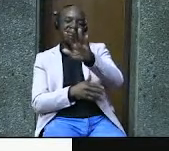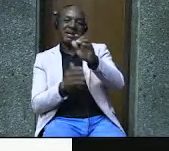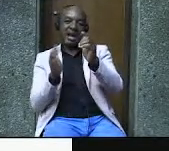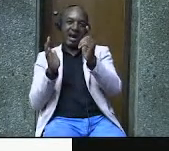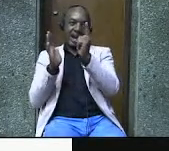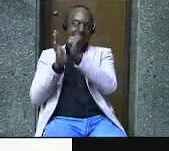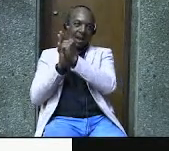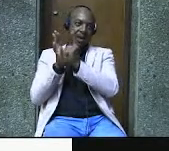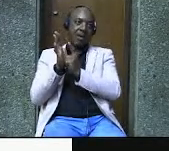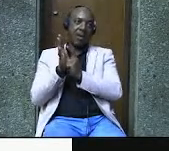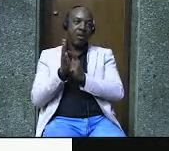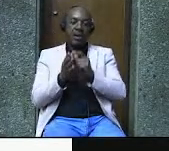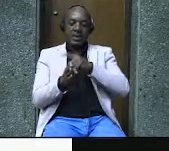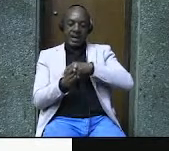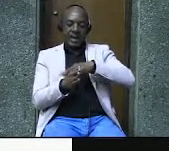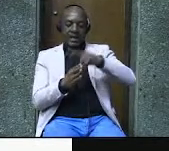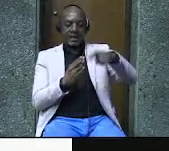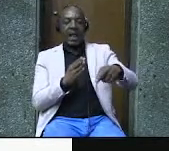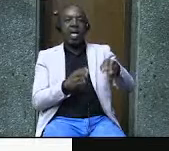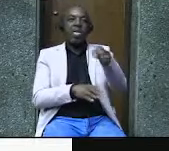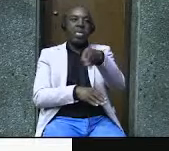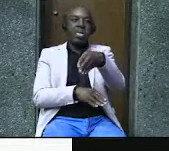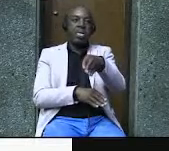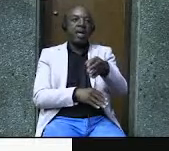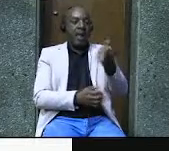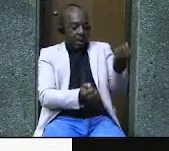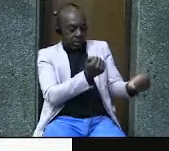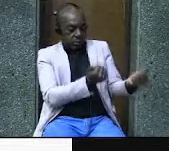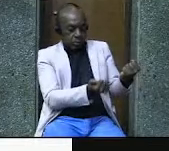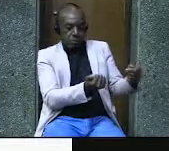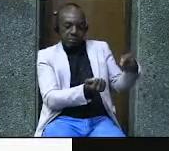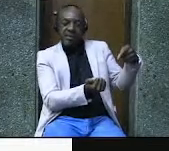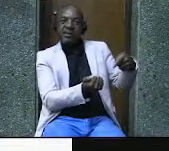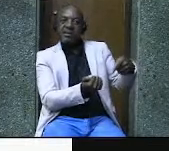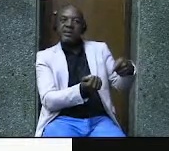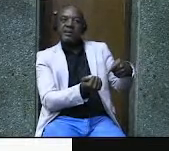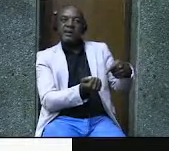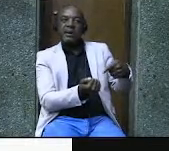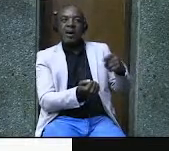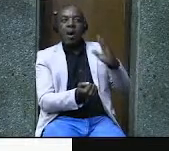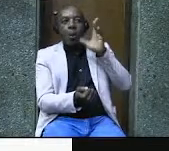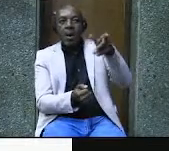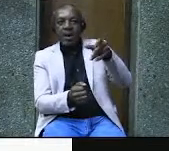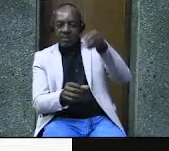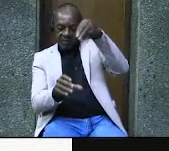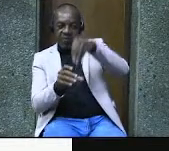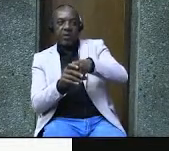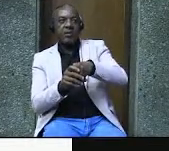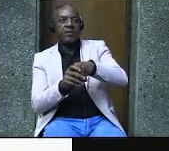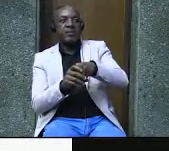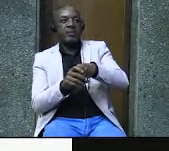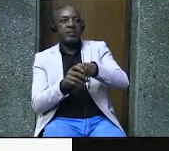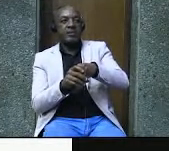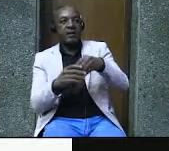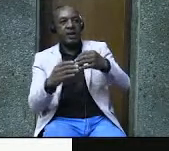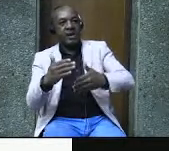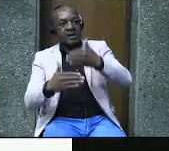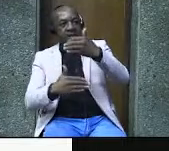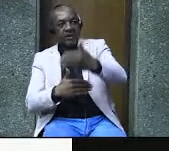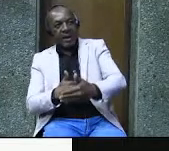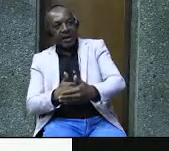the court must decide the offer of just and equitable compensation. The next step after